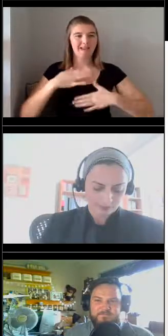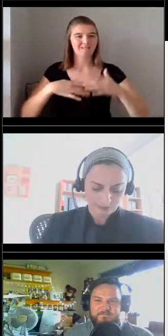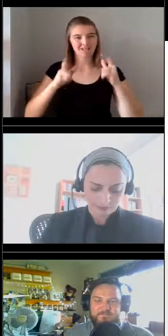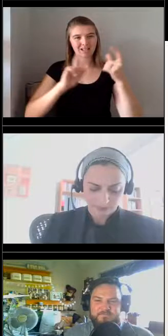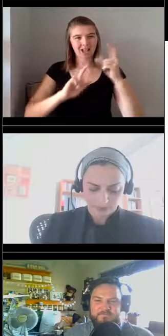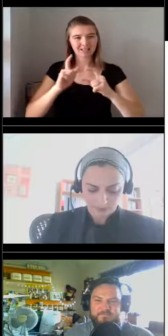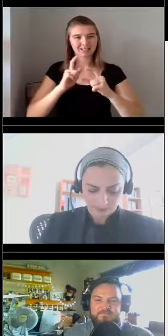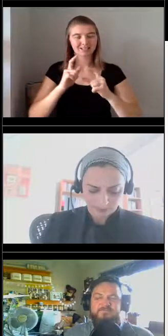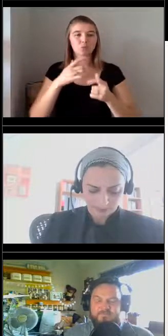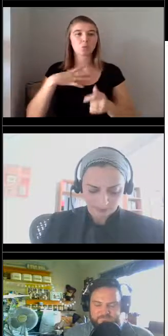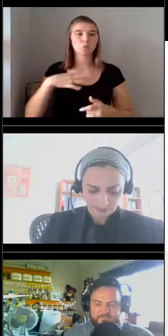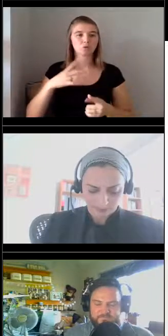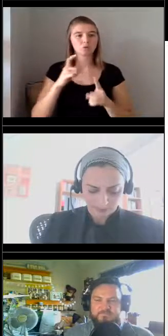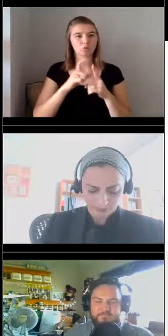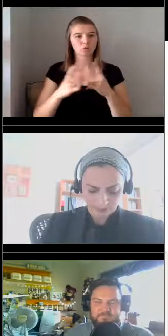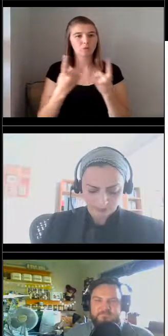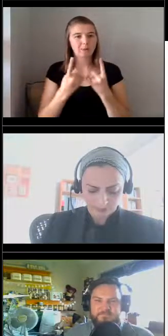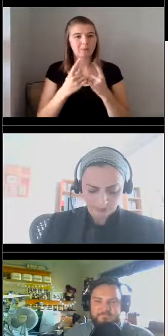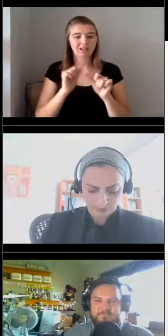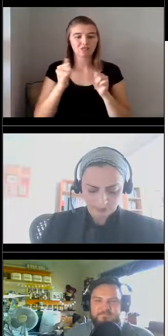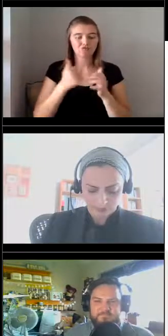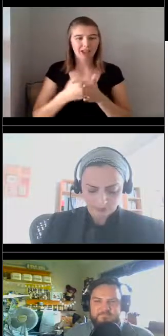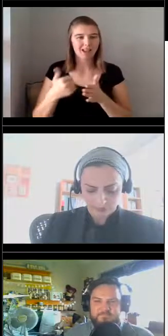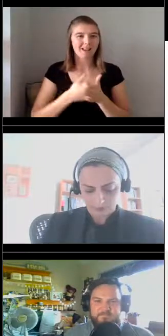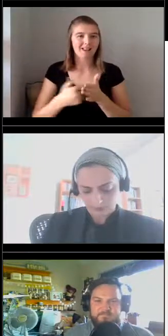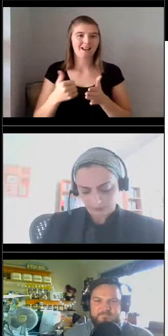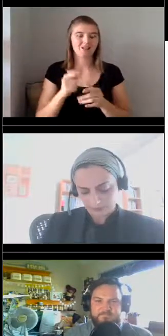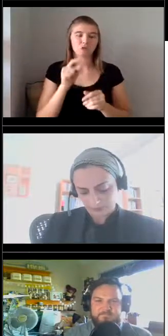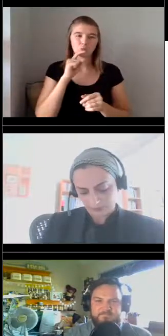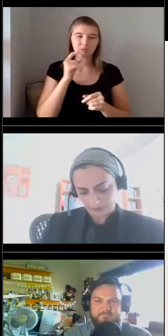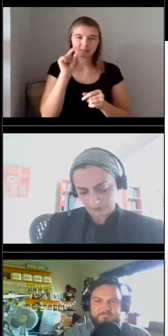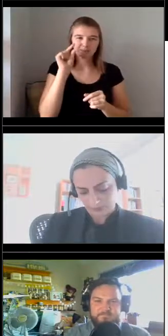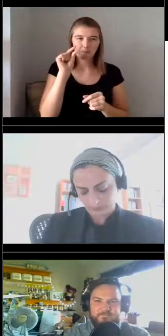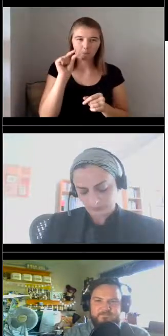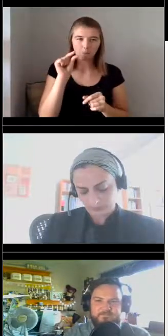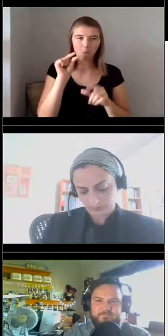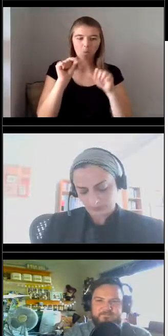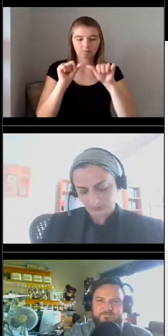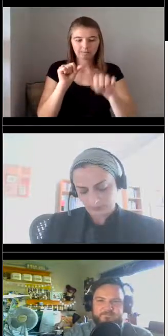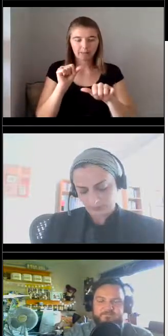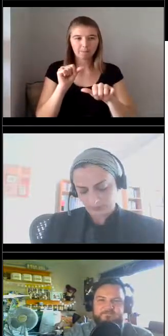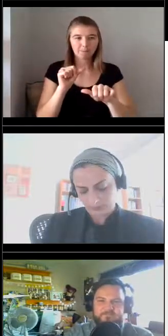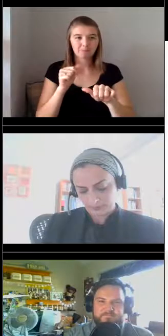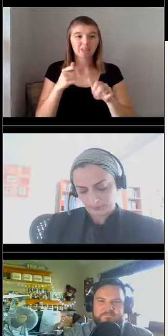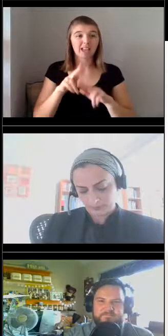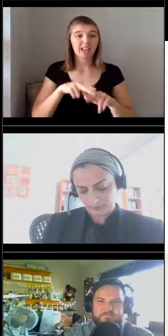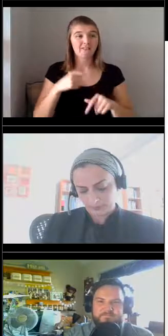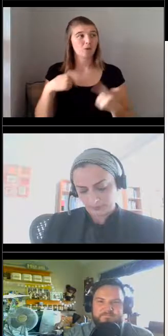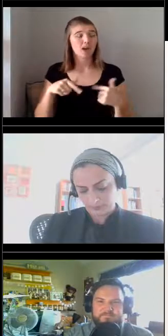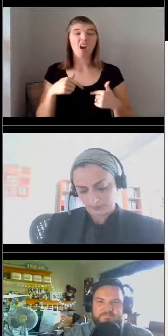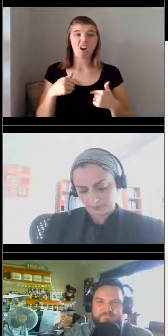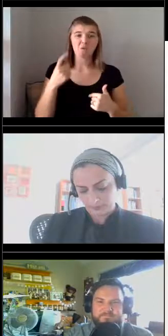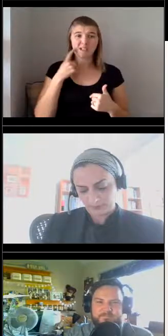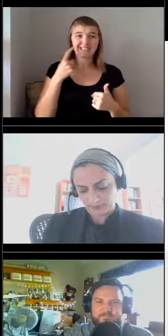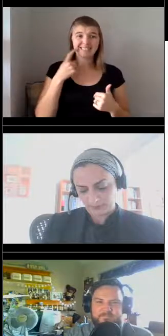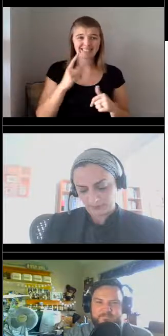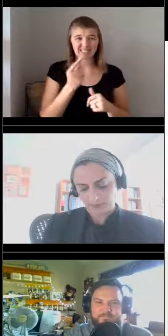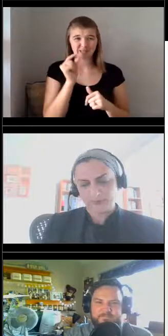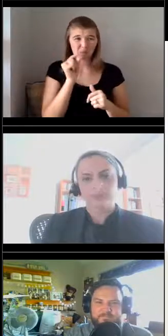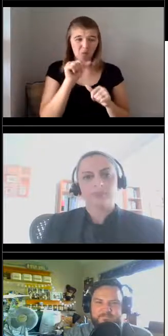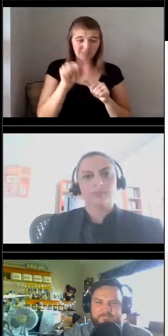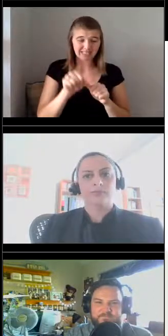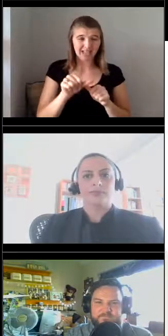possible step we can. And if it feels easy and we're able to repeat it, it will become a useful habit. But if we try and identify everything that was